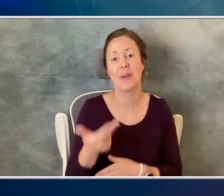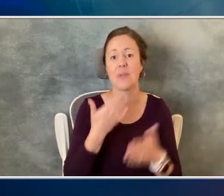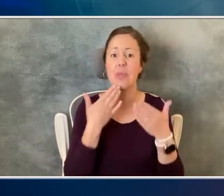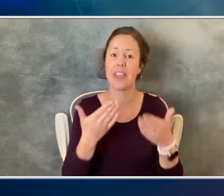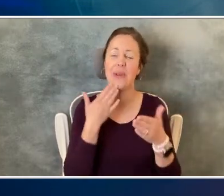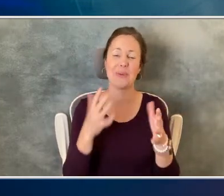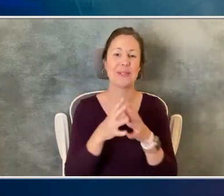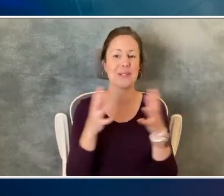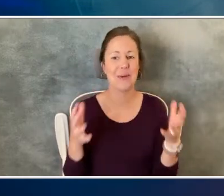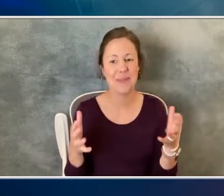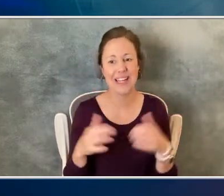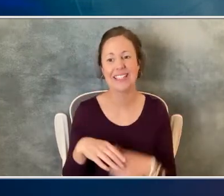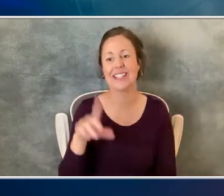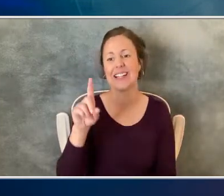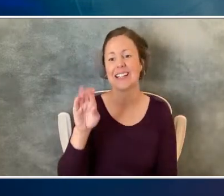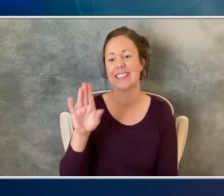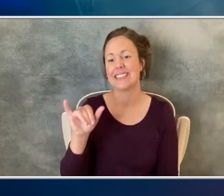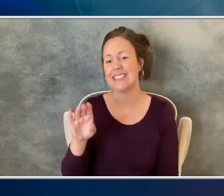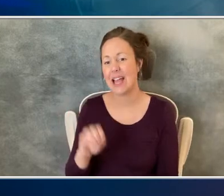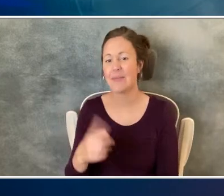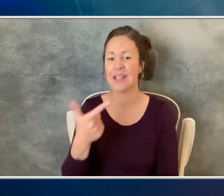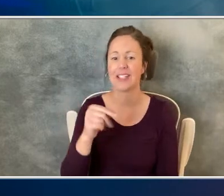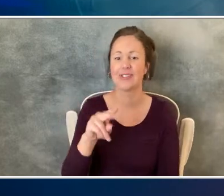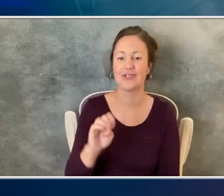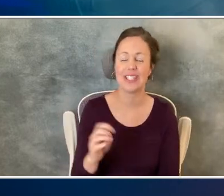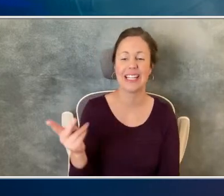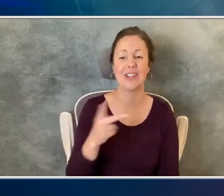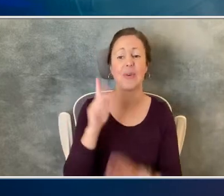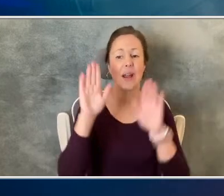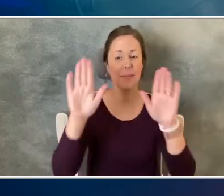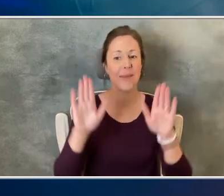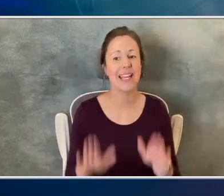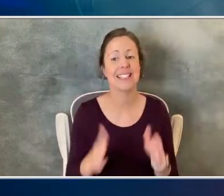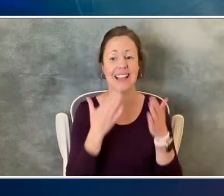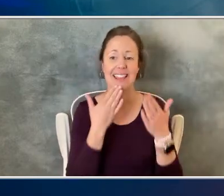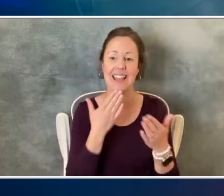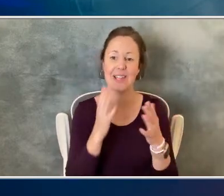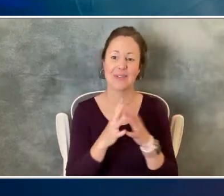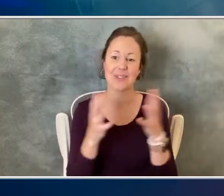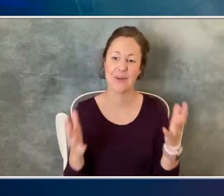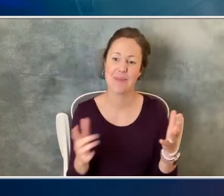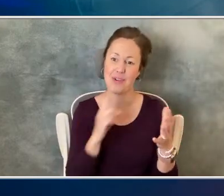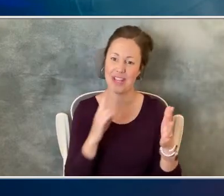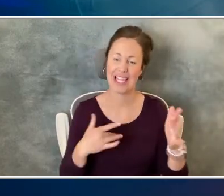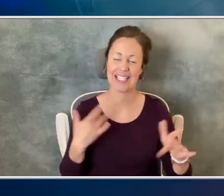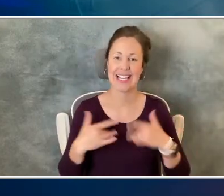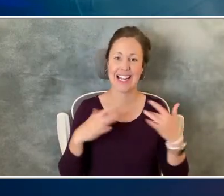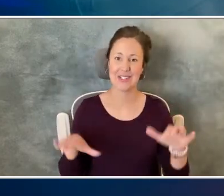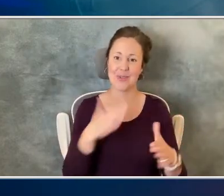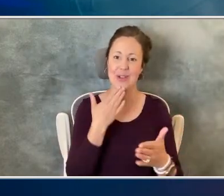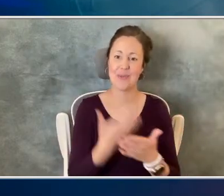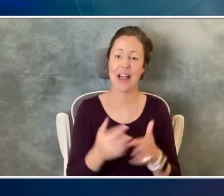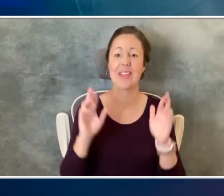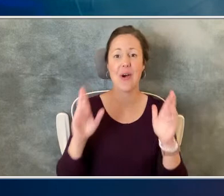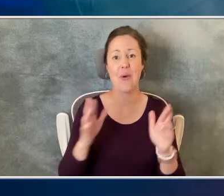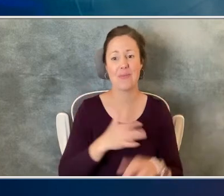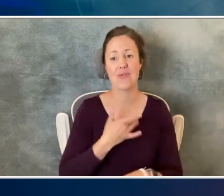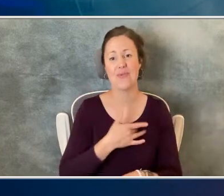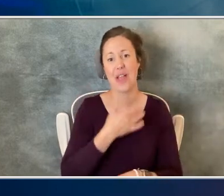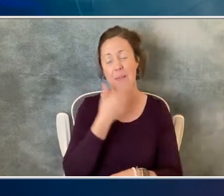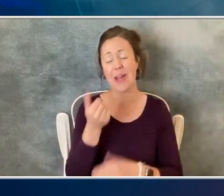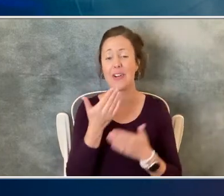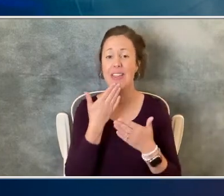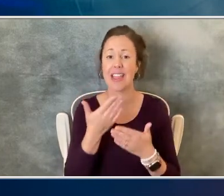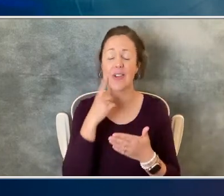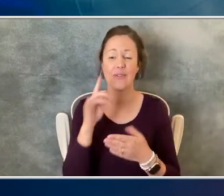Debbie and Gene, you are so amazing, and we are just so thrilled you're doing well. Hope you get over those colds. Thank you for sharing your journey